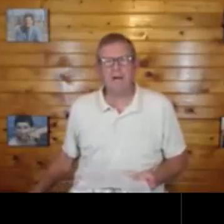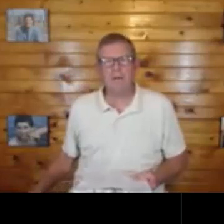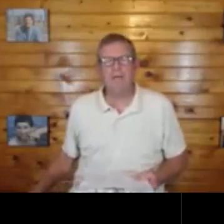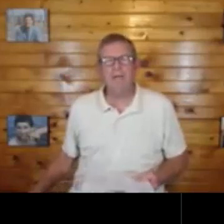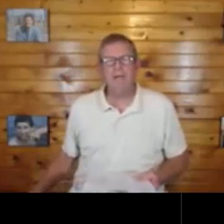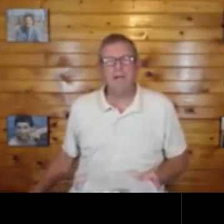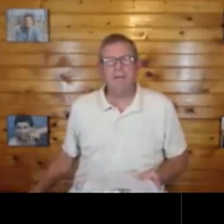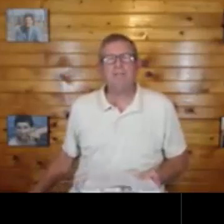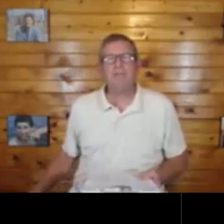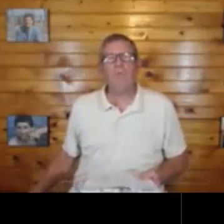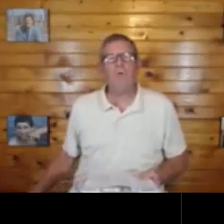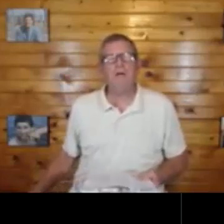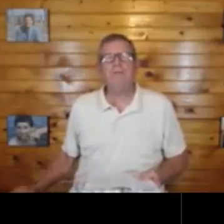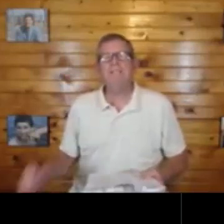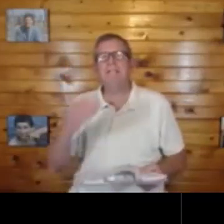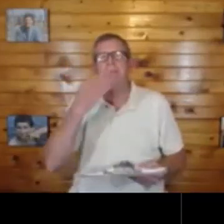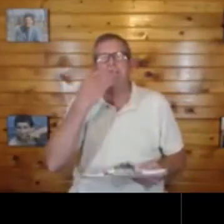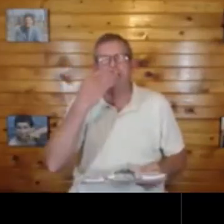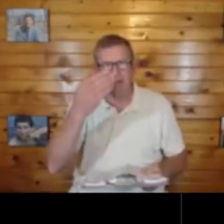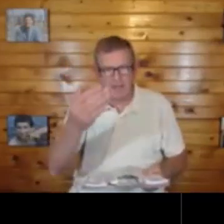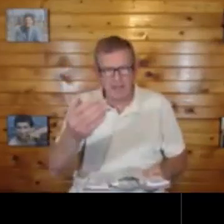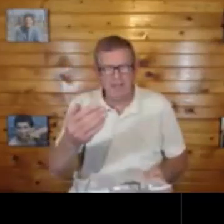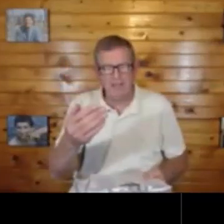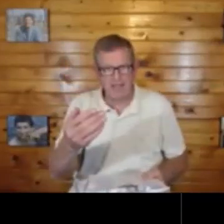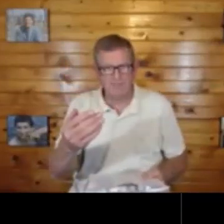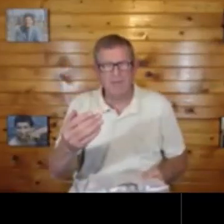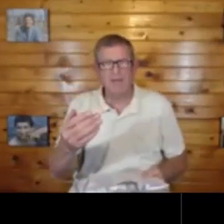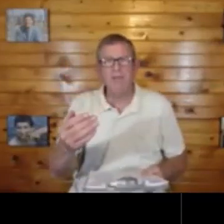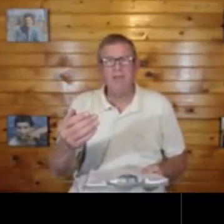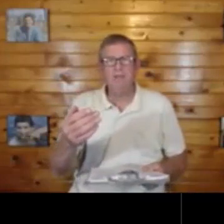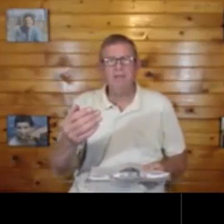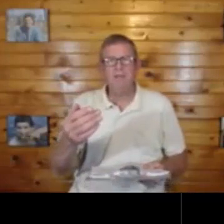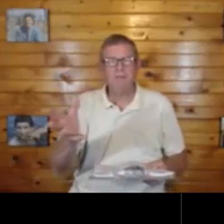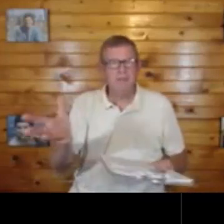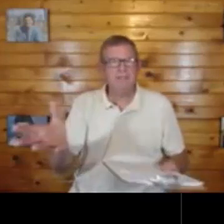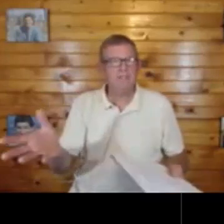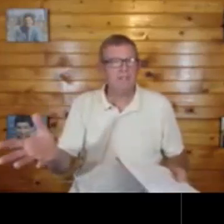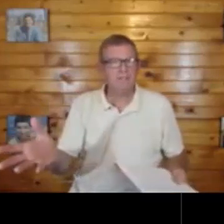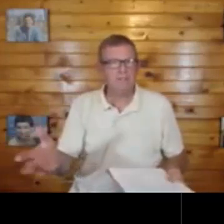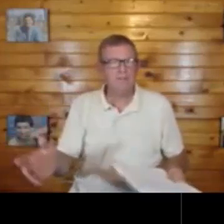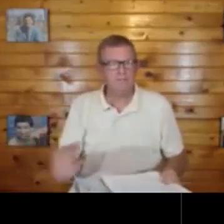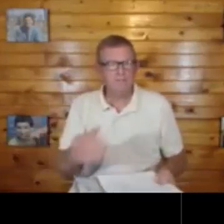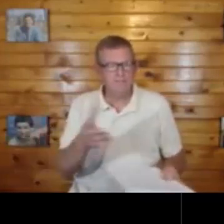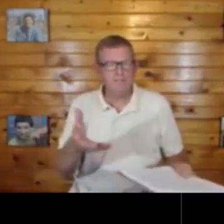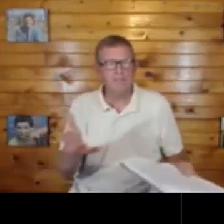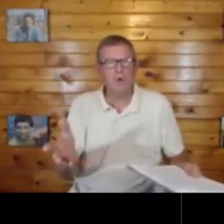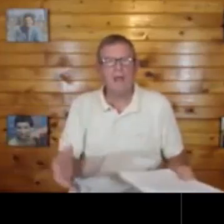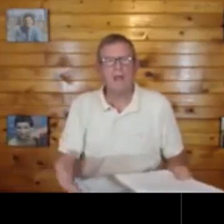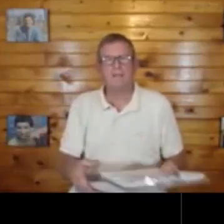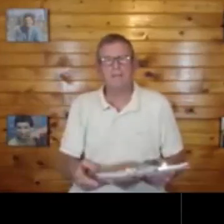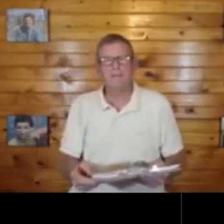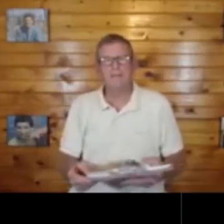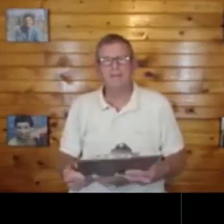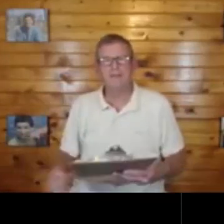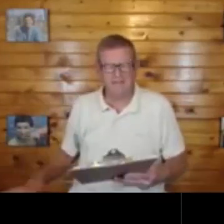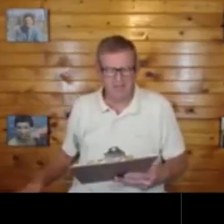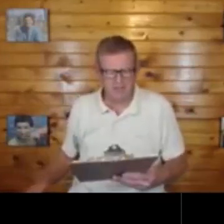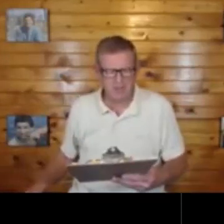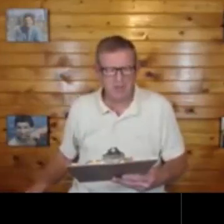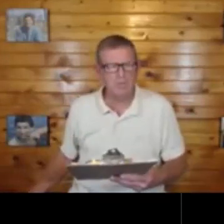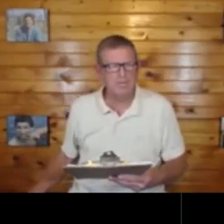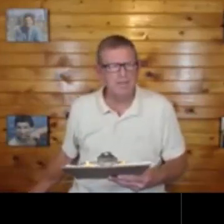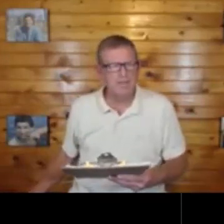letters down based upon which of the statements that I make after them makes sense, is correct.